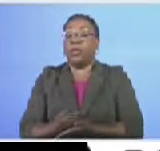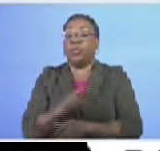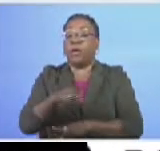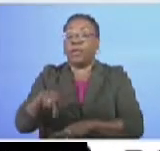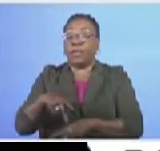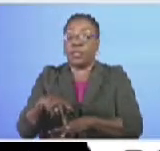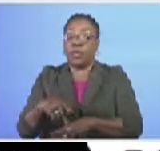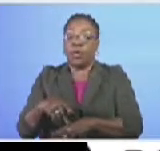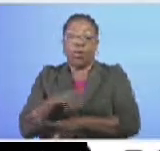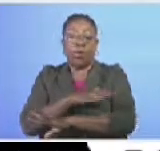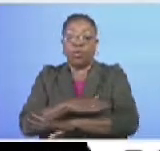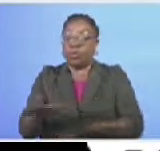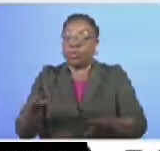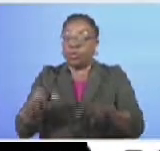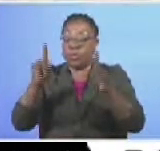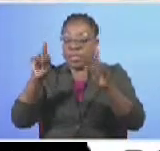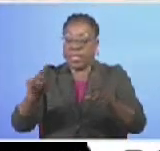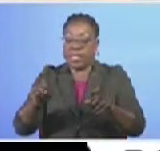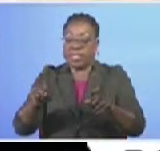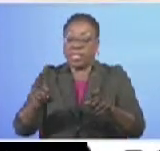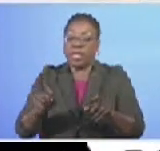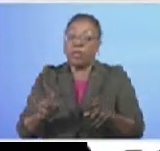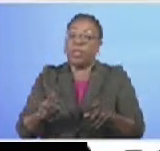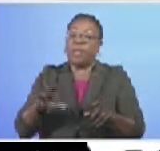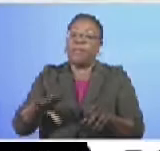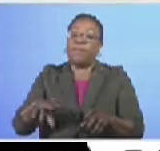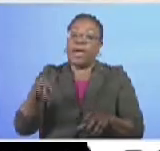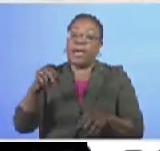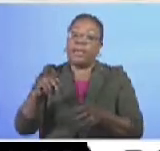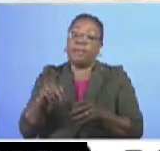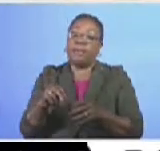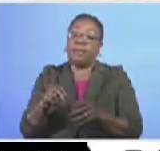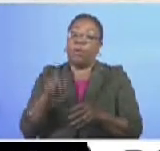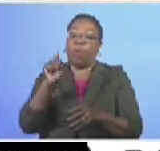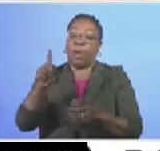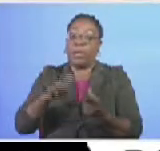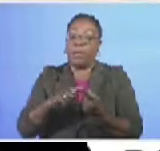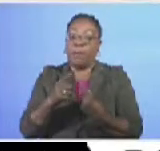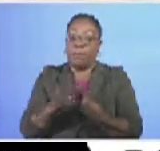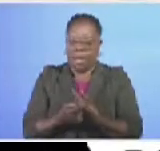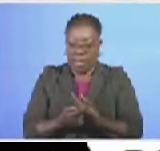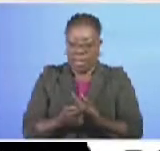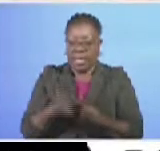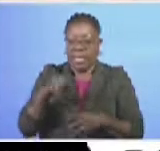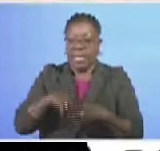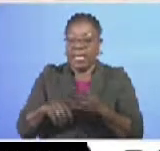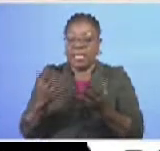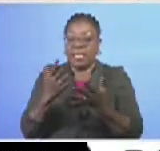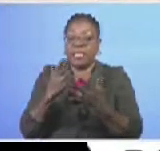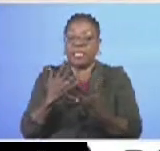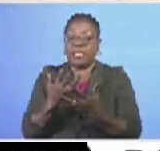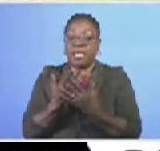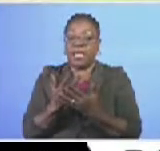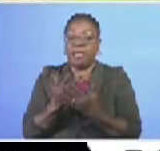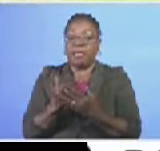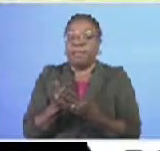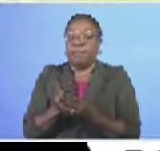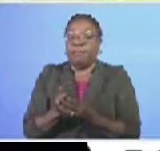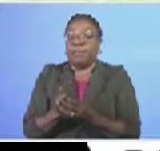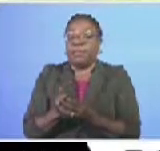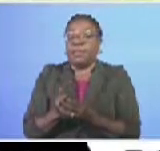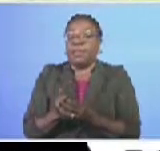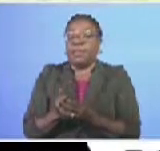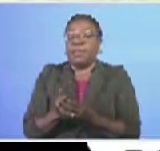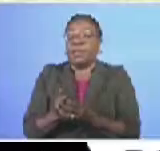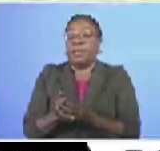face a $1,000 fine or 10 months in jail. Asked how the program will be policed, Minister of Health, the Honorable Renwood Wells, says information